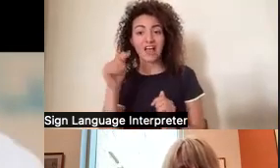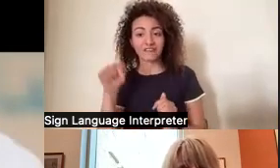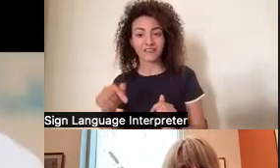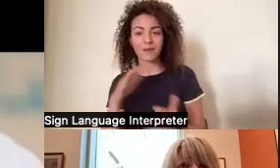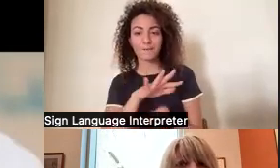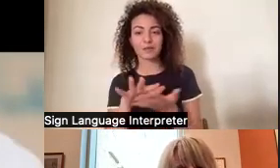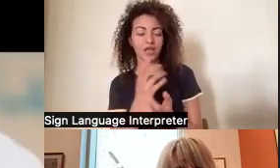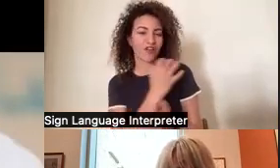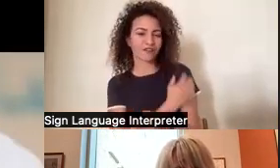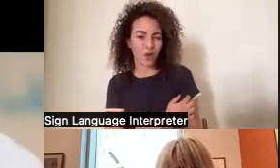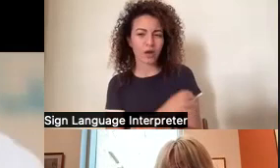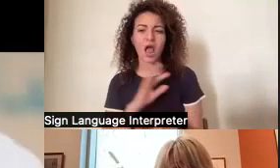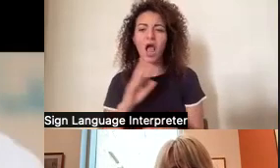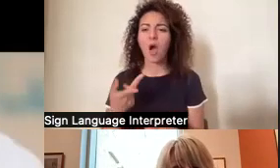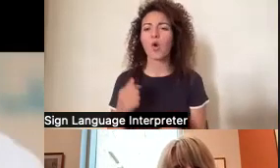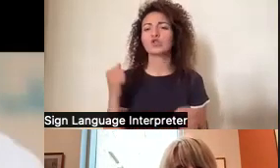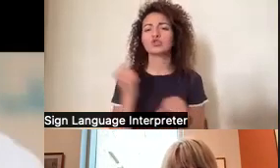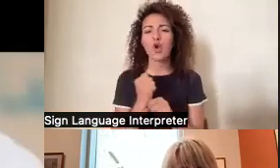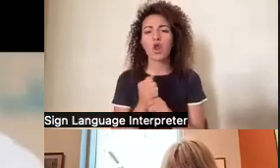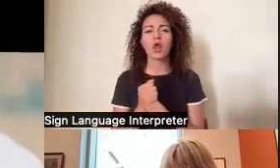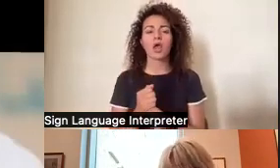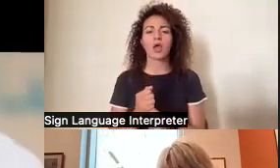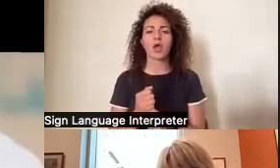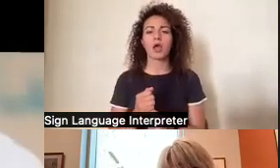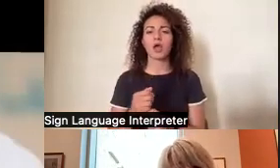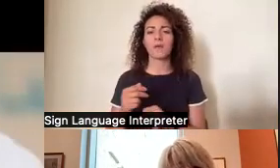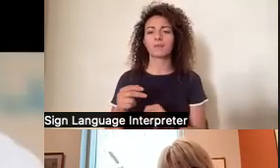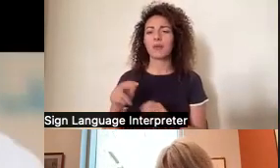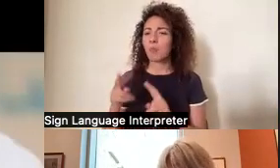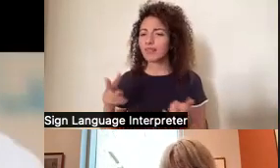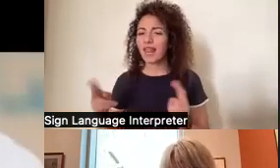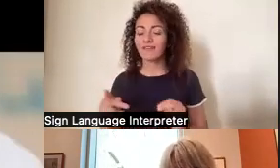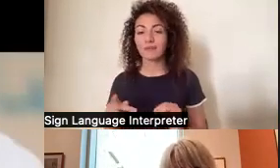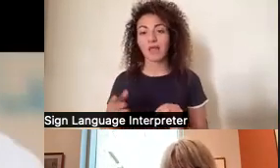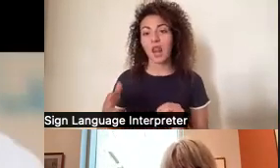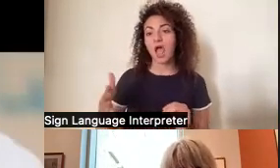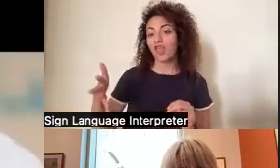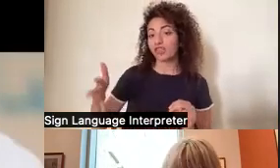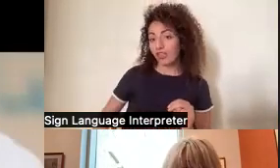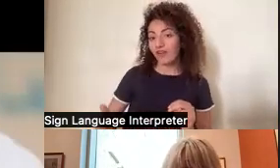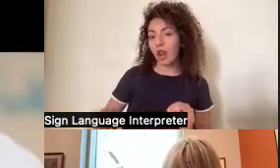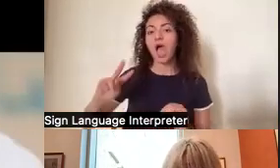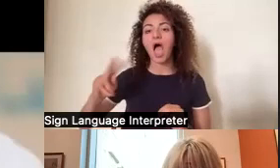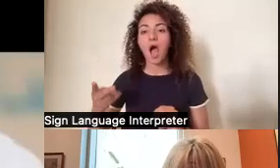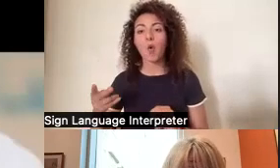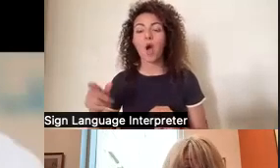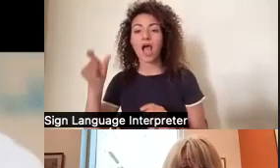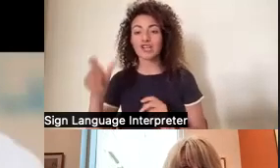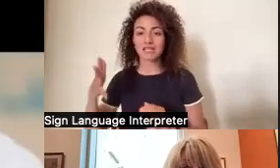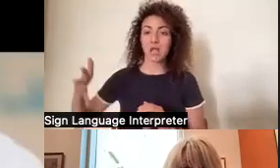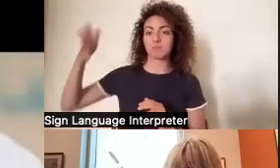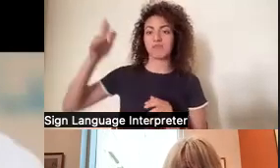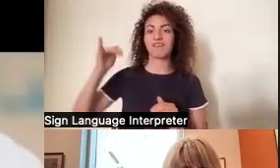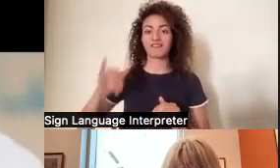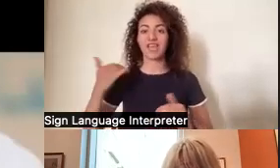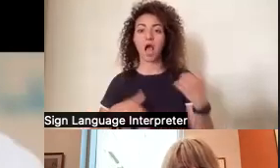with informal work practices, a child or an adult child with a severe intellectual